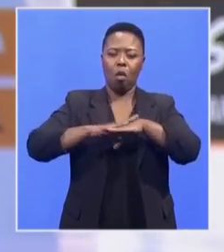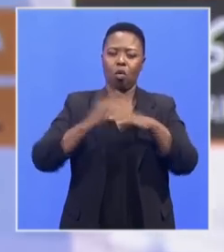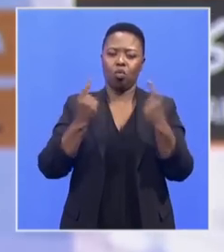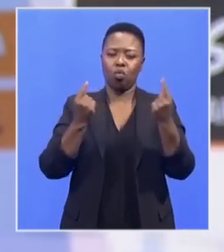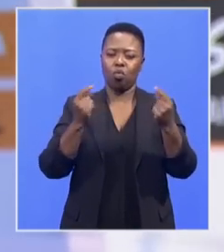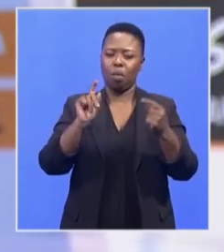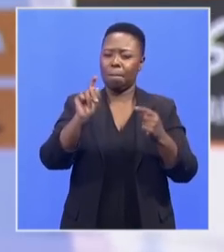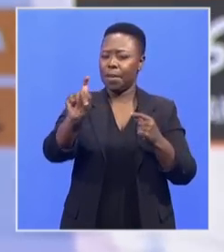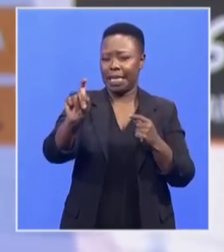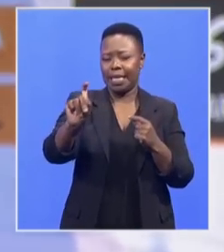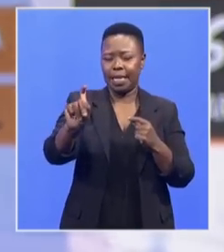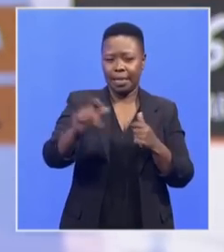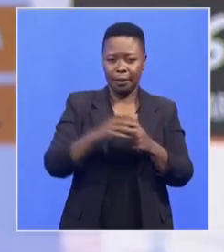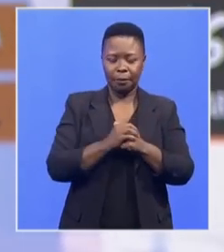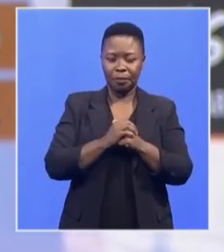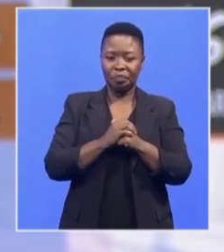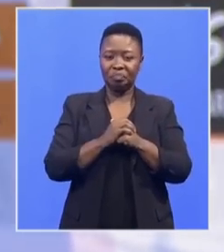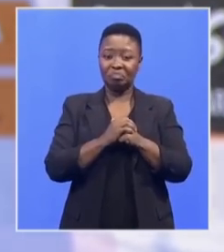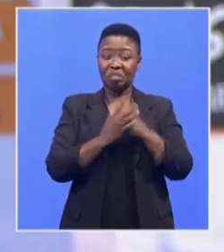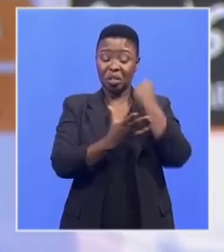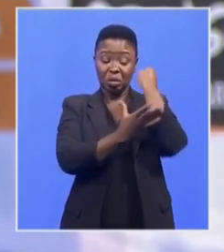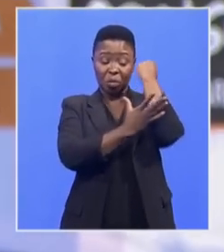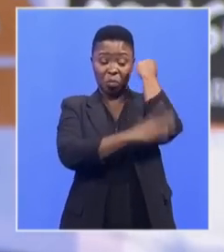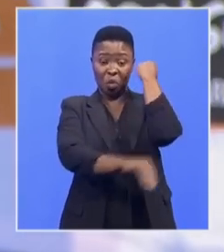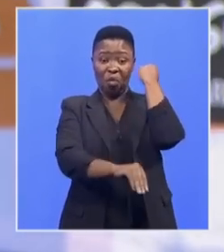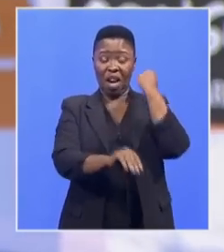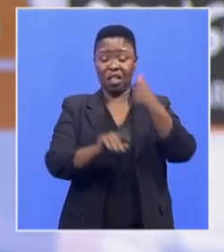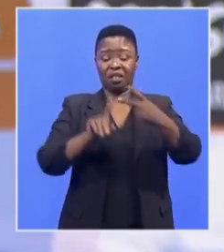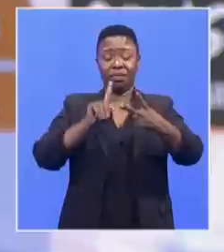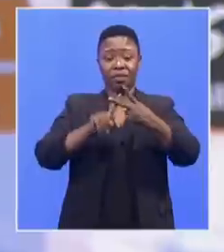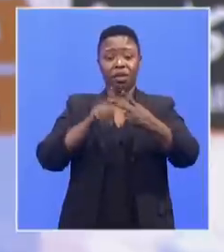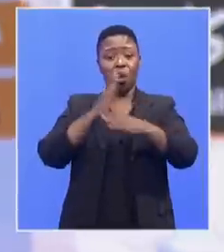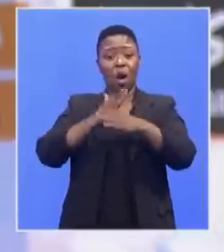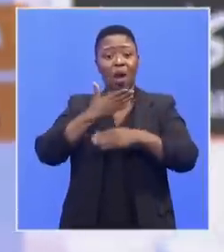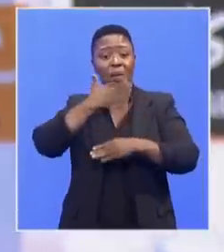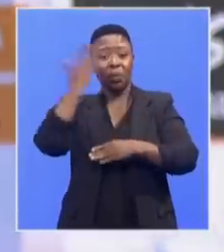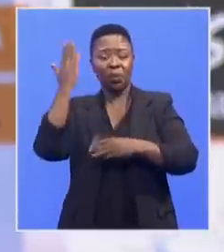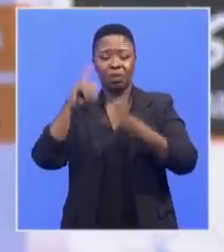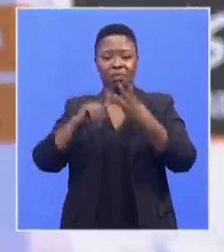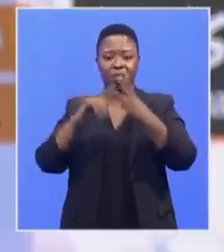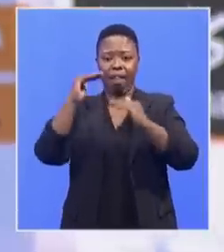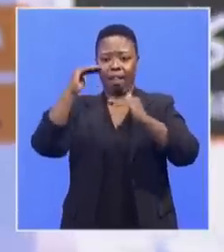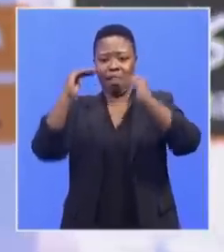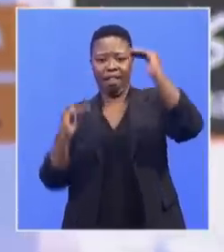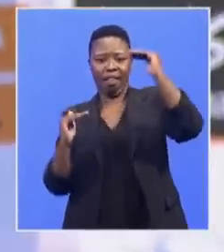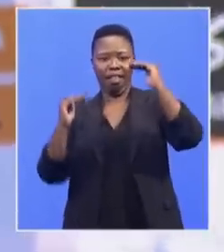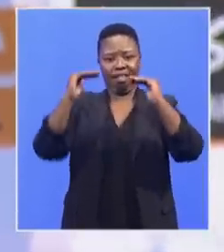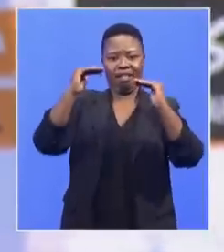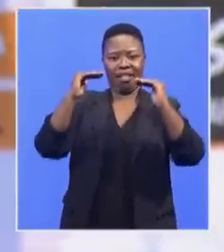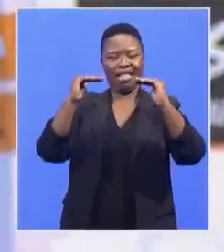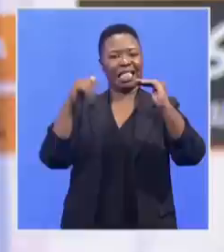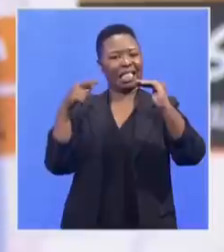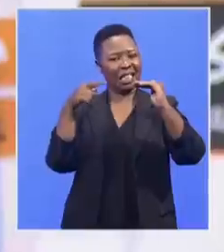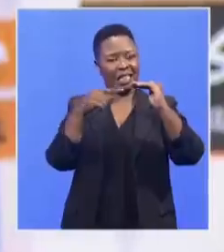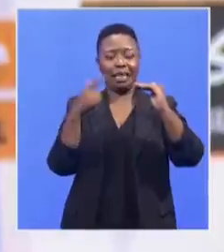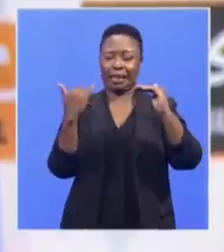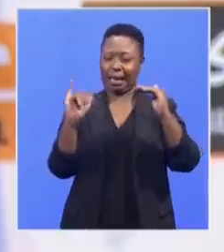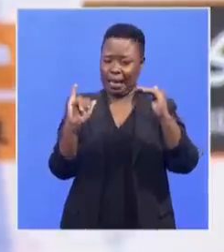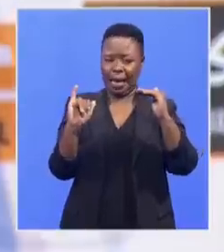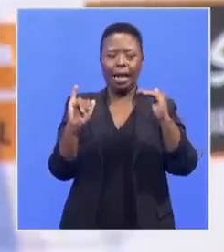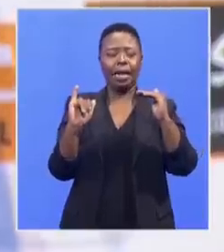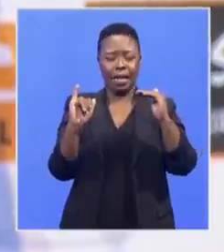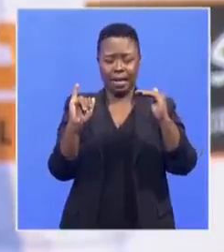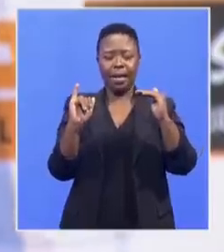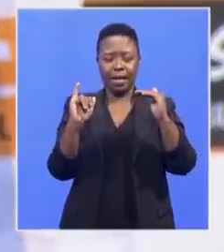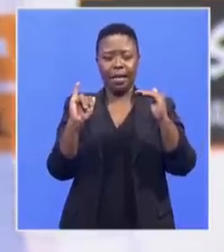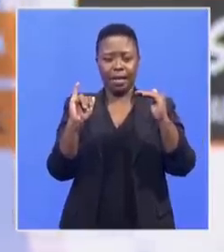Poverty, unemployment, and inequality still define the